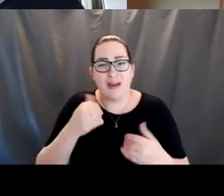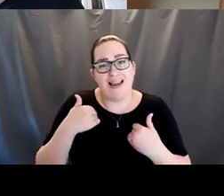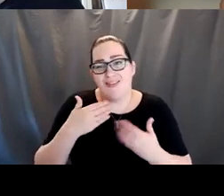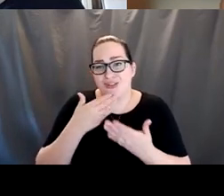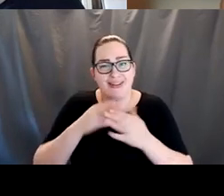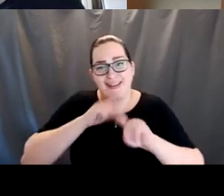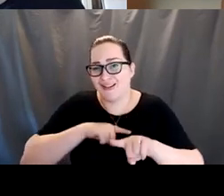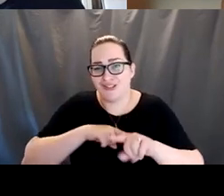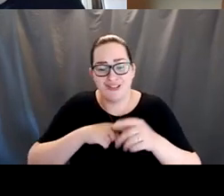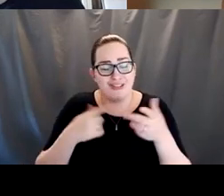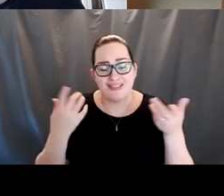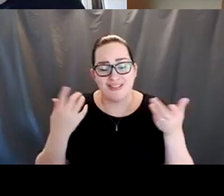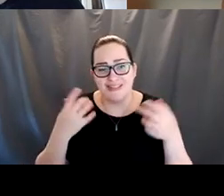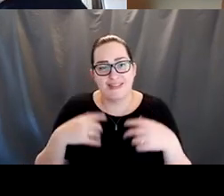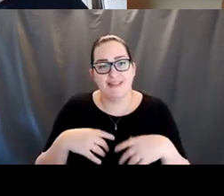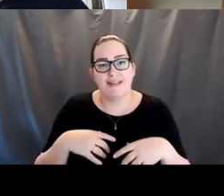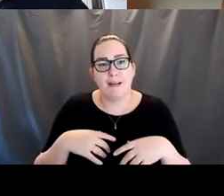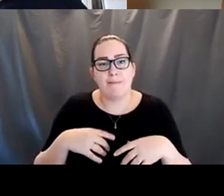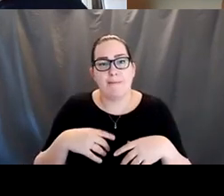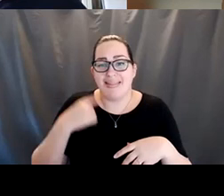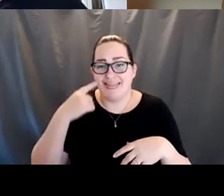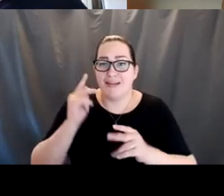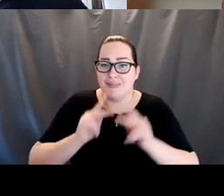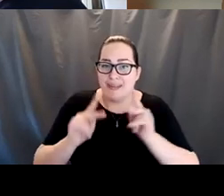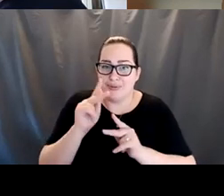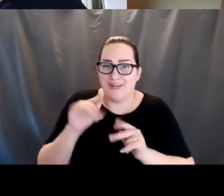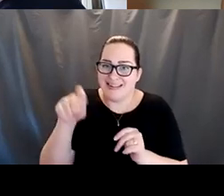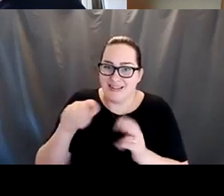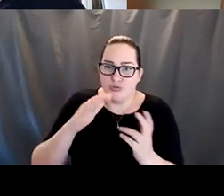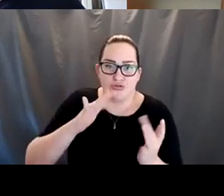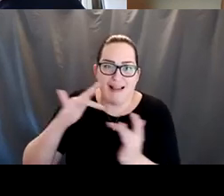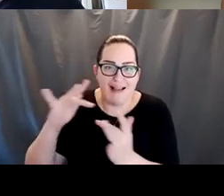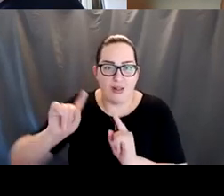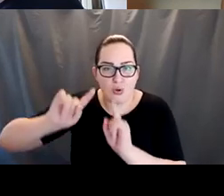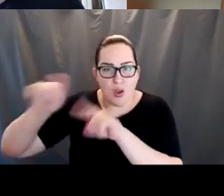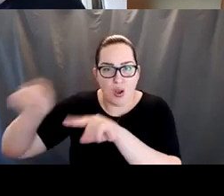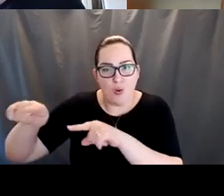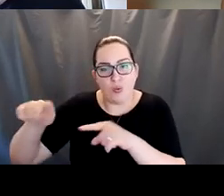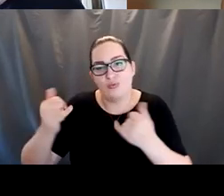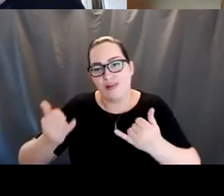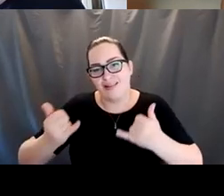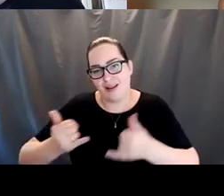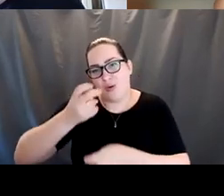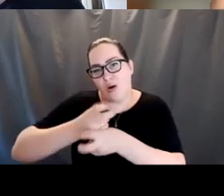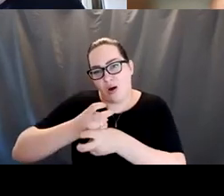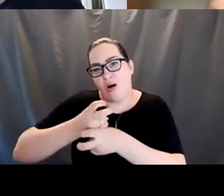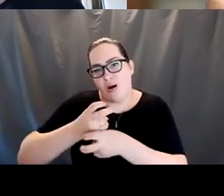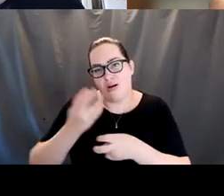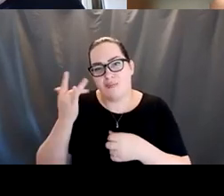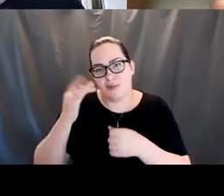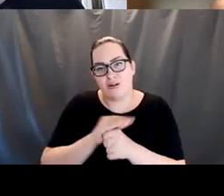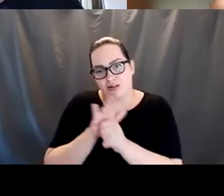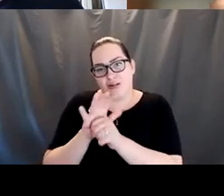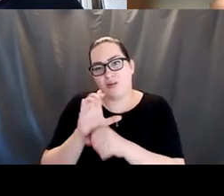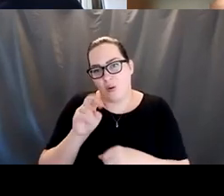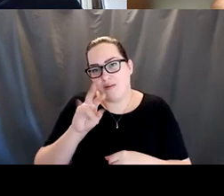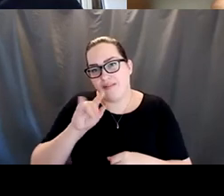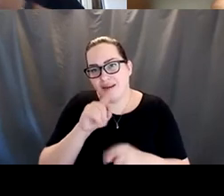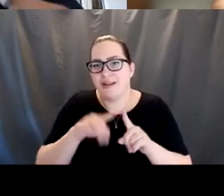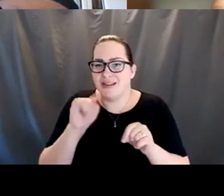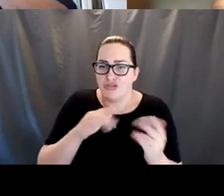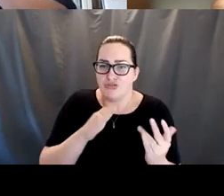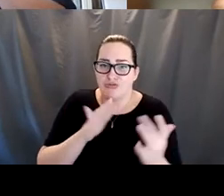was in Congo or Switzerland or just so many countries we've been working on this together. It was just so thrilling. I